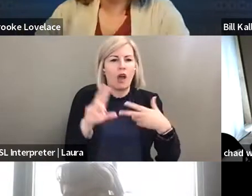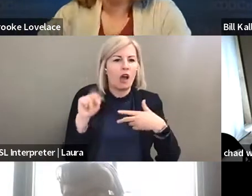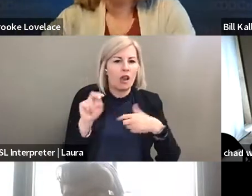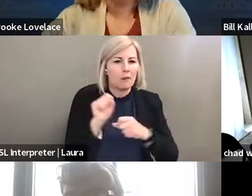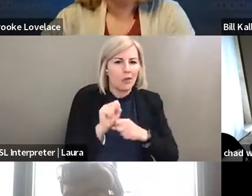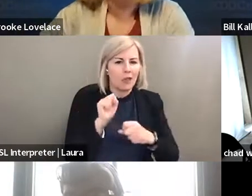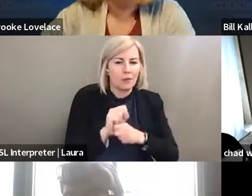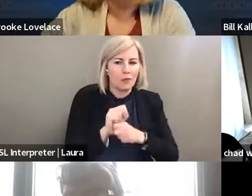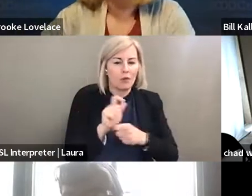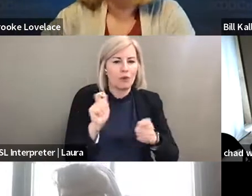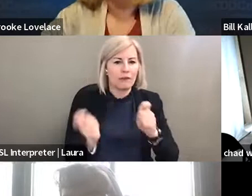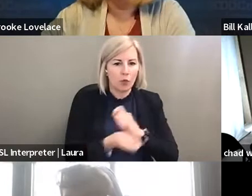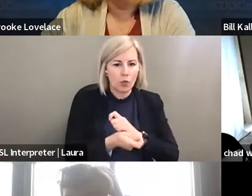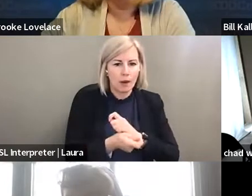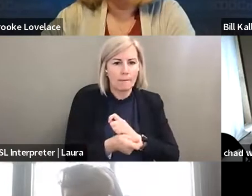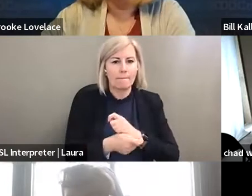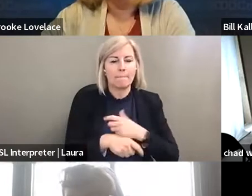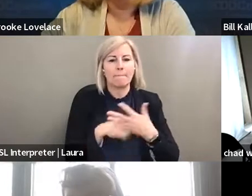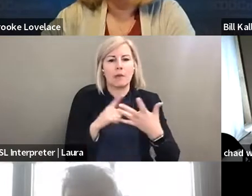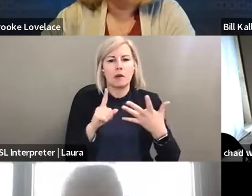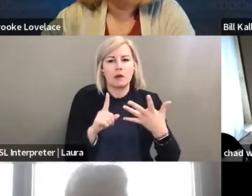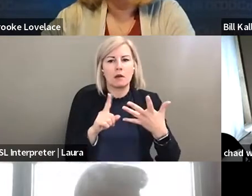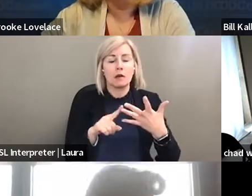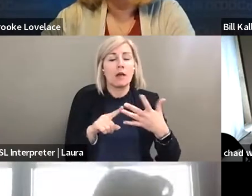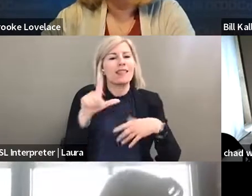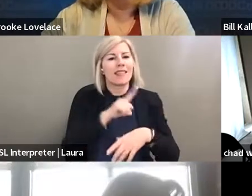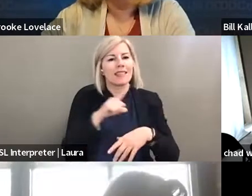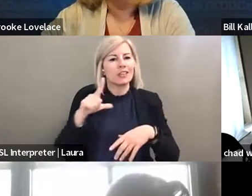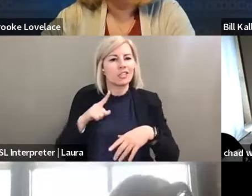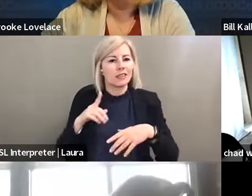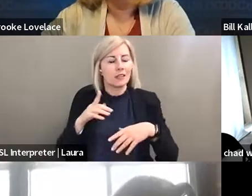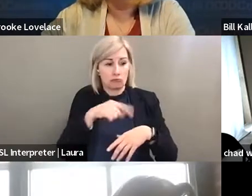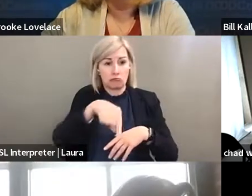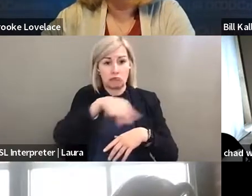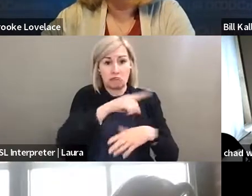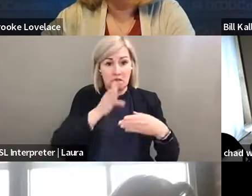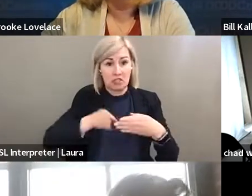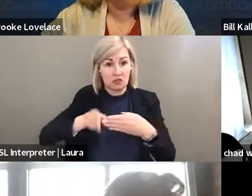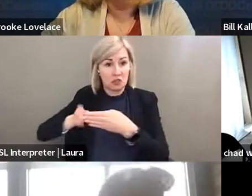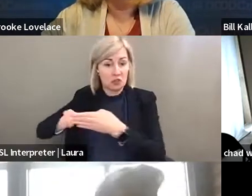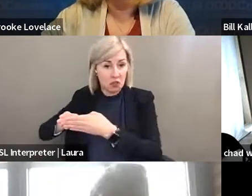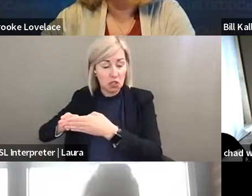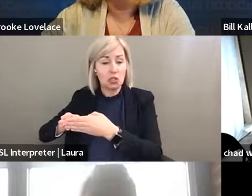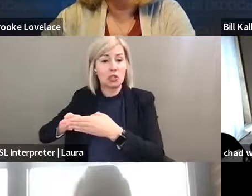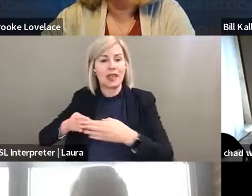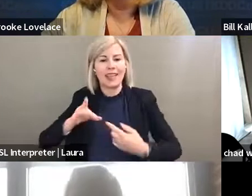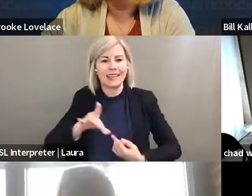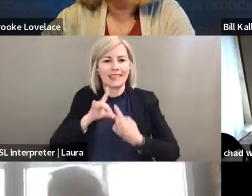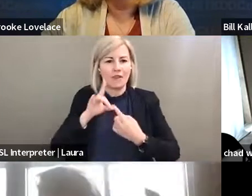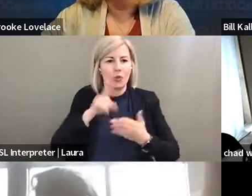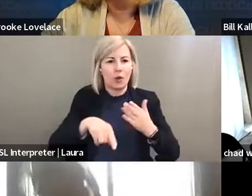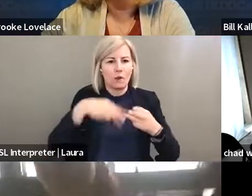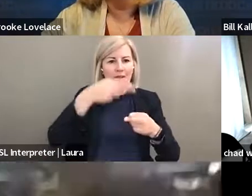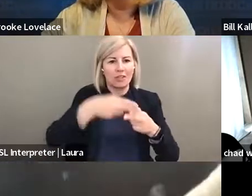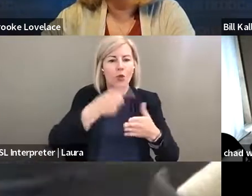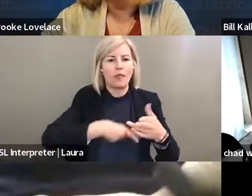unemployment reform. The legislature got everything done except for, as you mentioned, Bill, what they